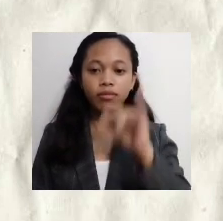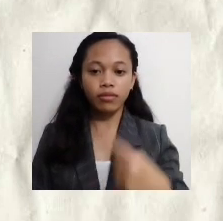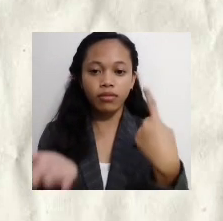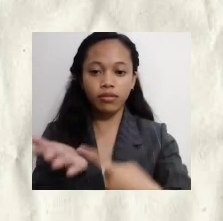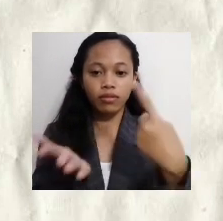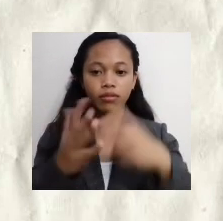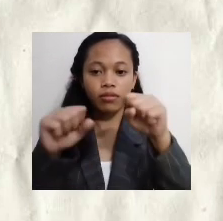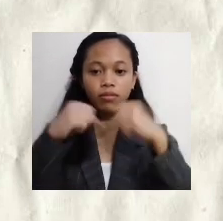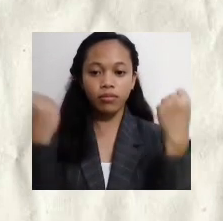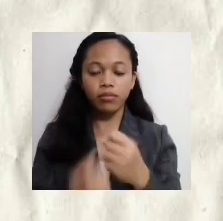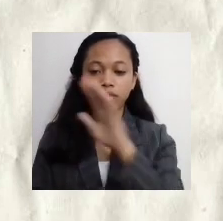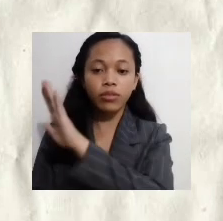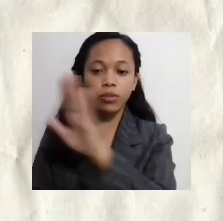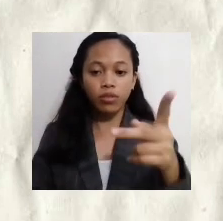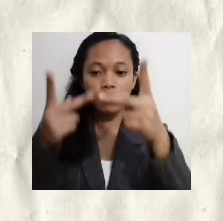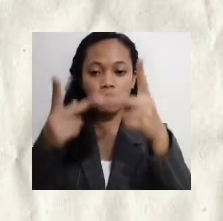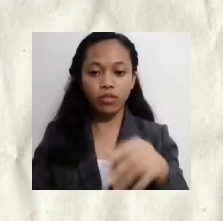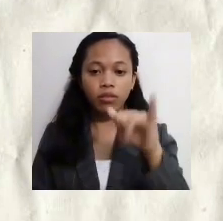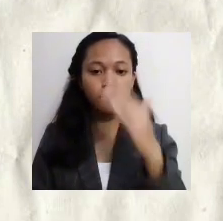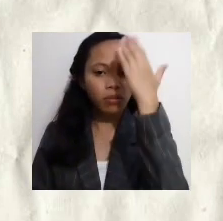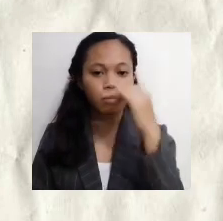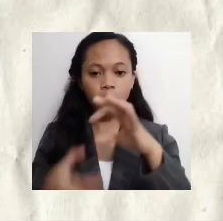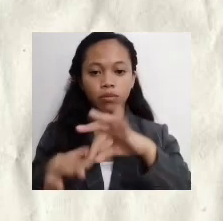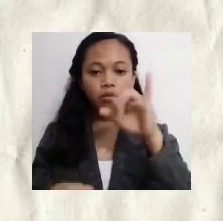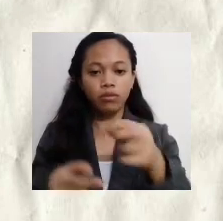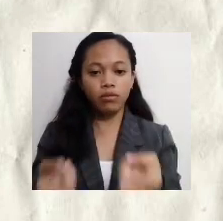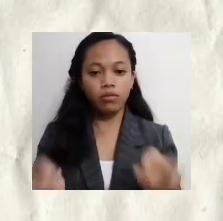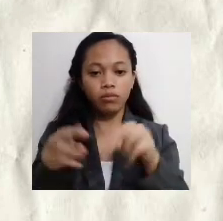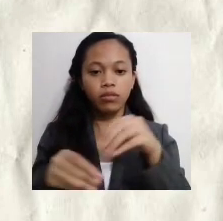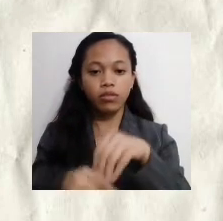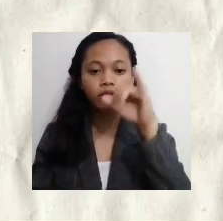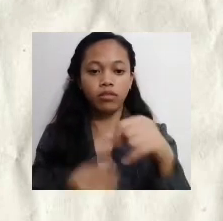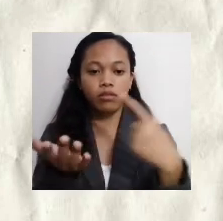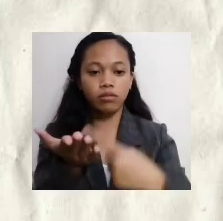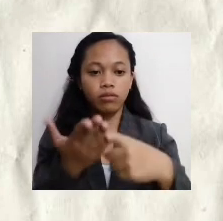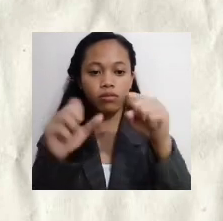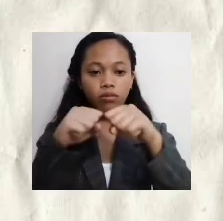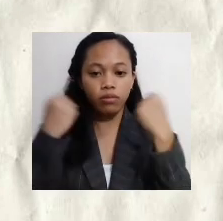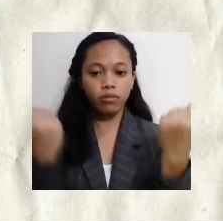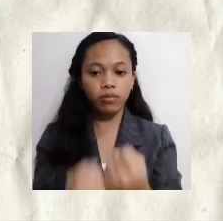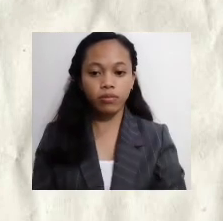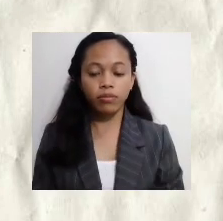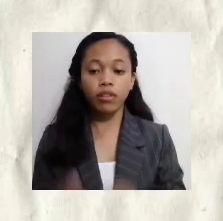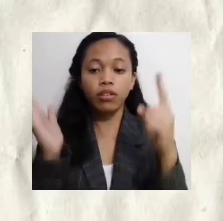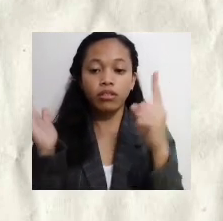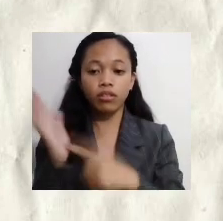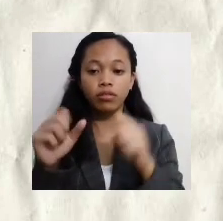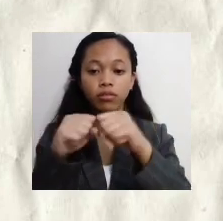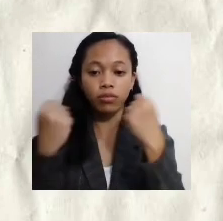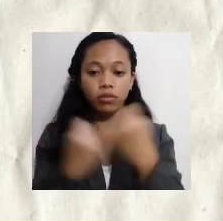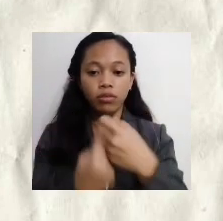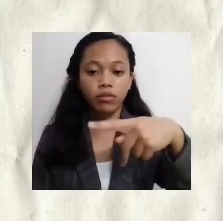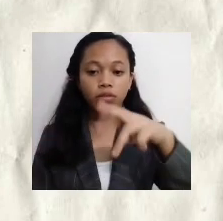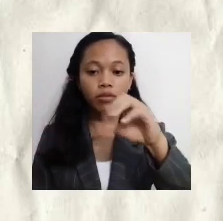an answer or or solution about the problem that is existing. So, in this